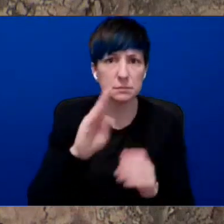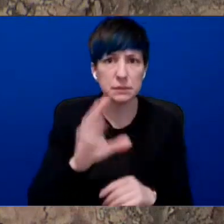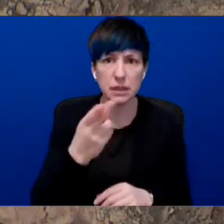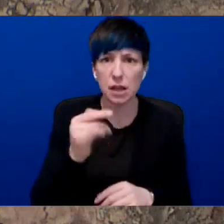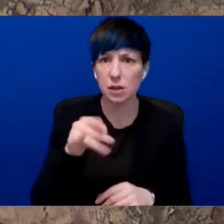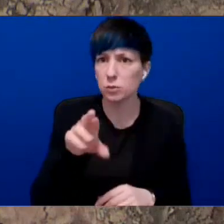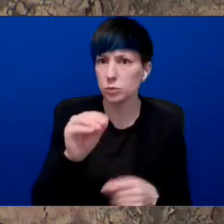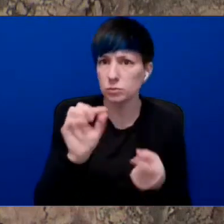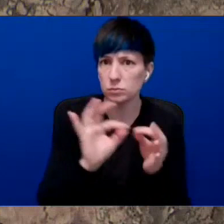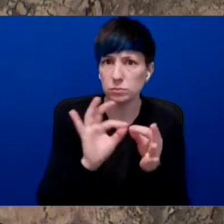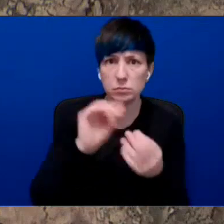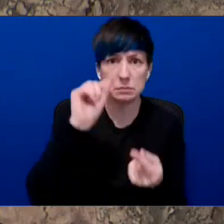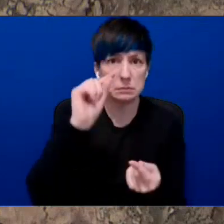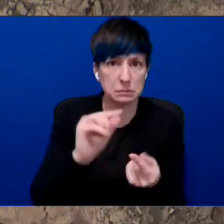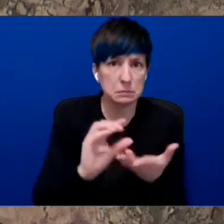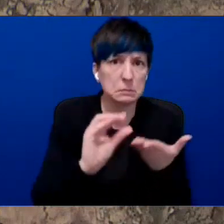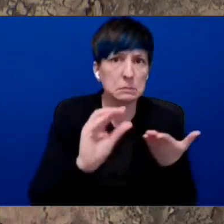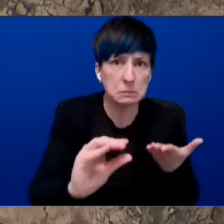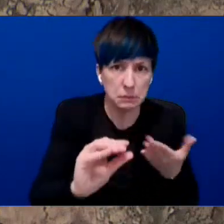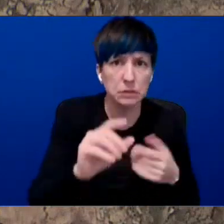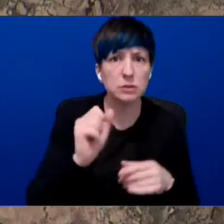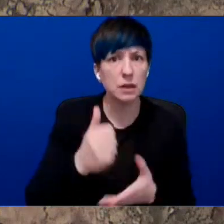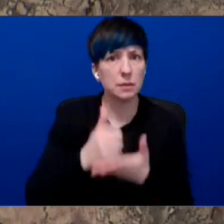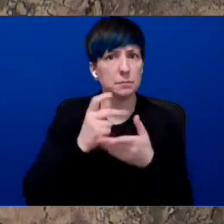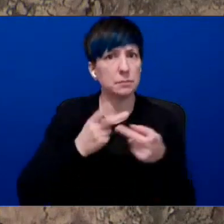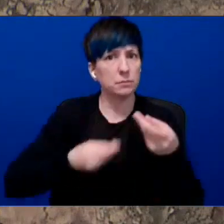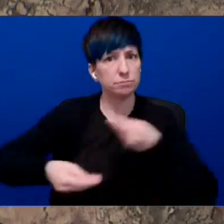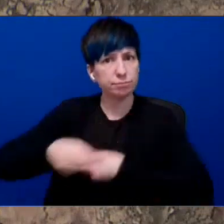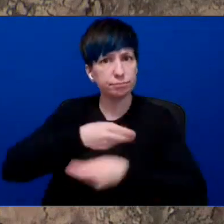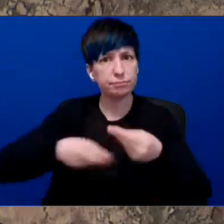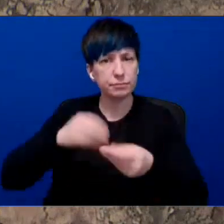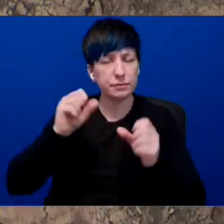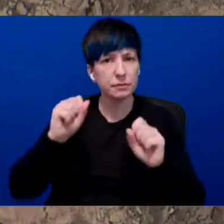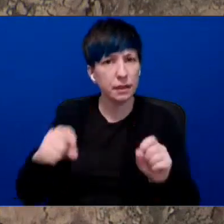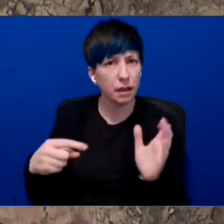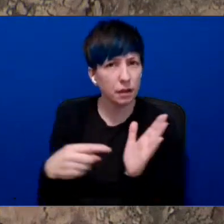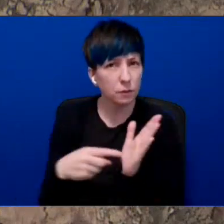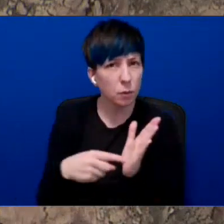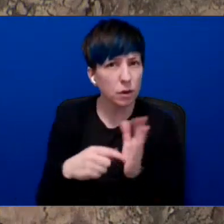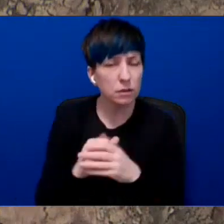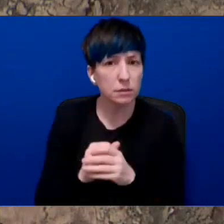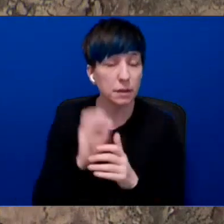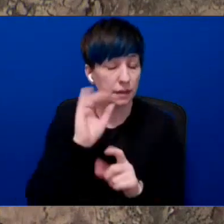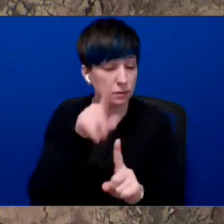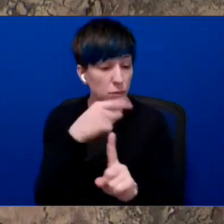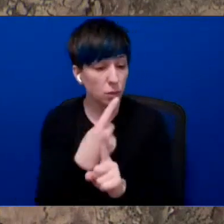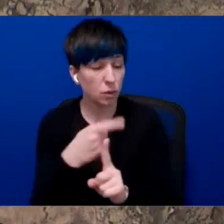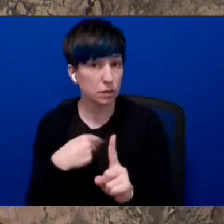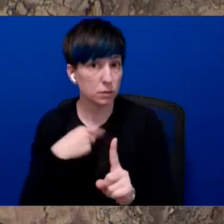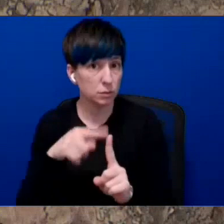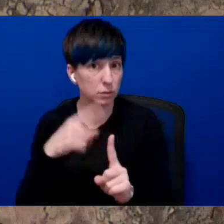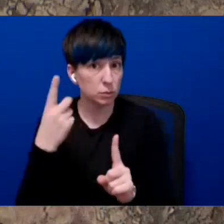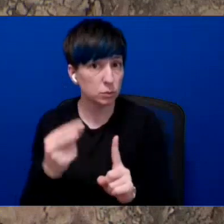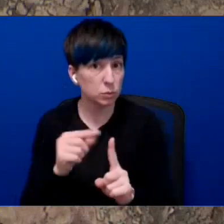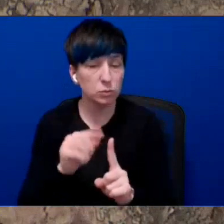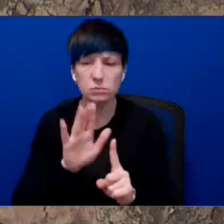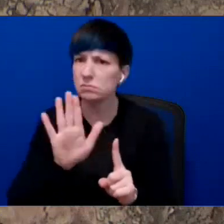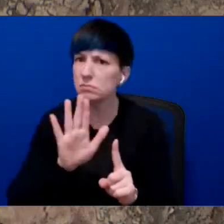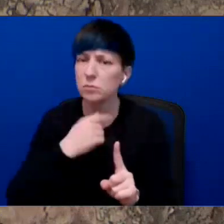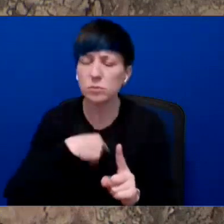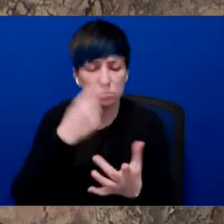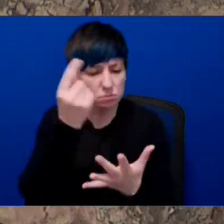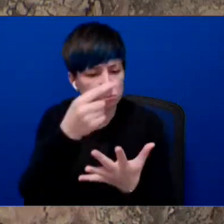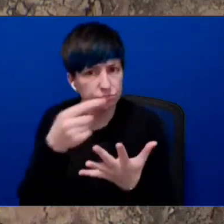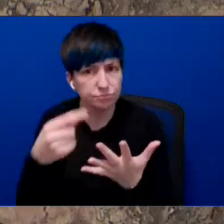and want to do that. But Mr. Speaker, that's not the only action our government is taking to help people with the cost of living. Reducing